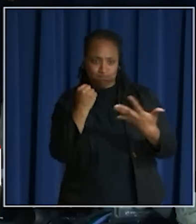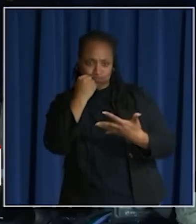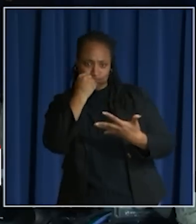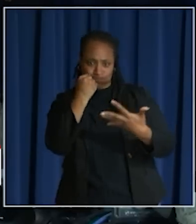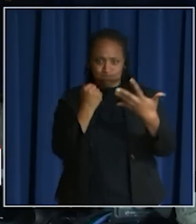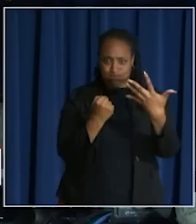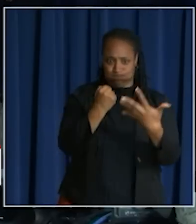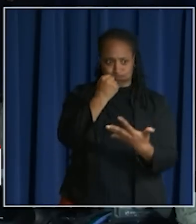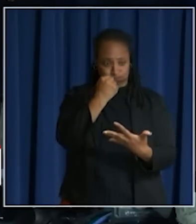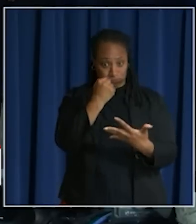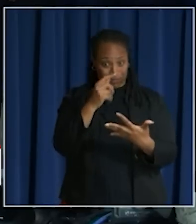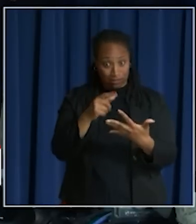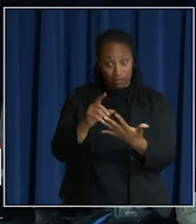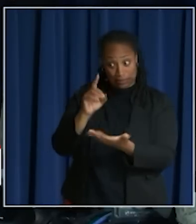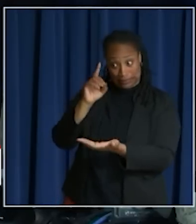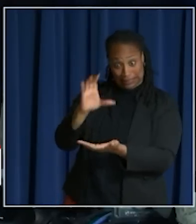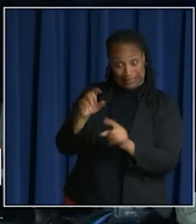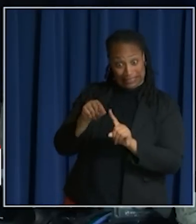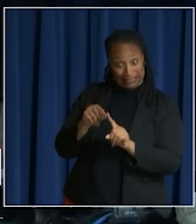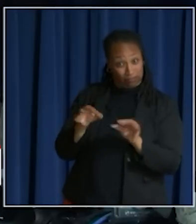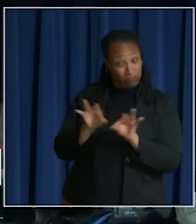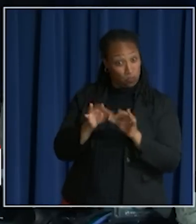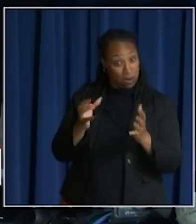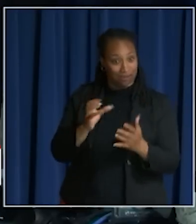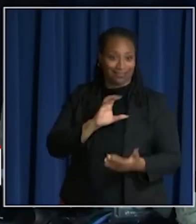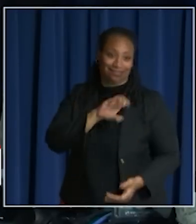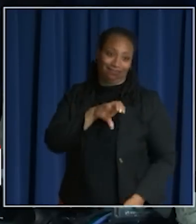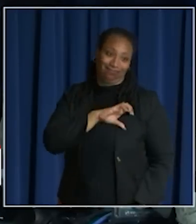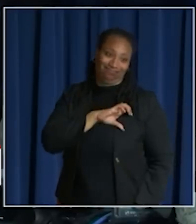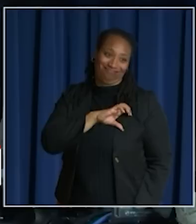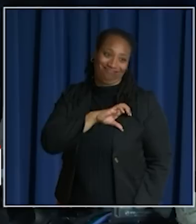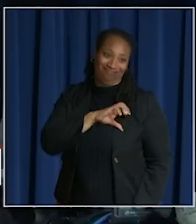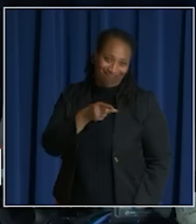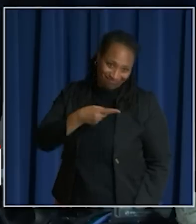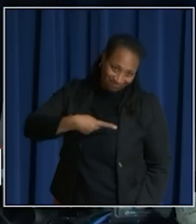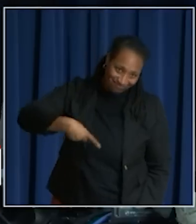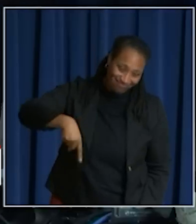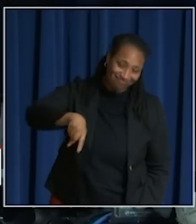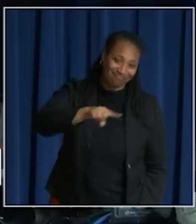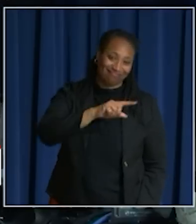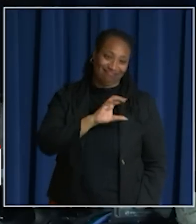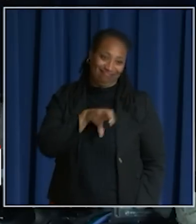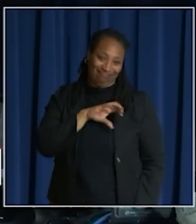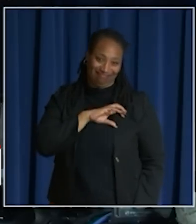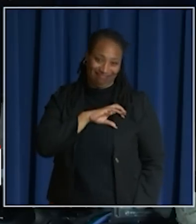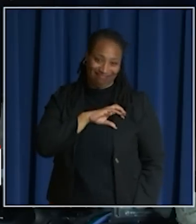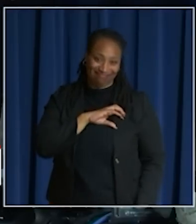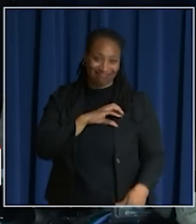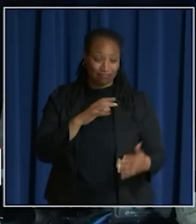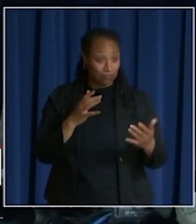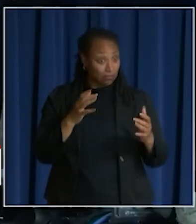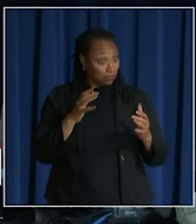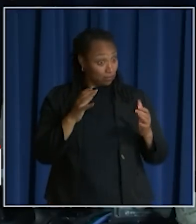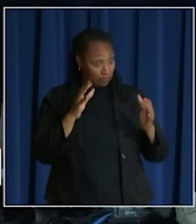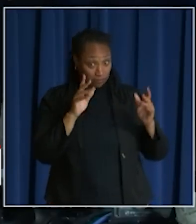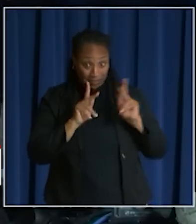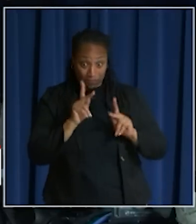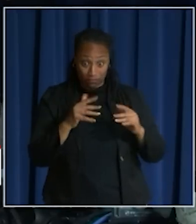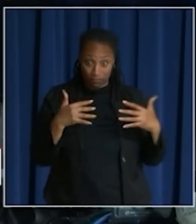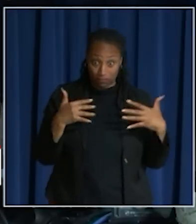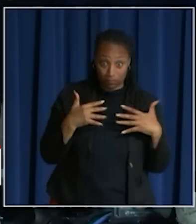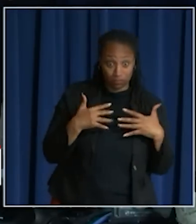our citizens. And if people are concerned about a president's ability